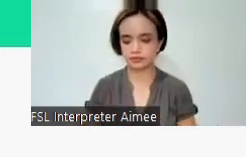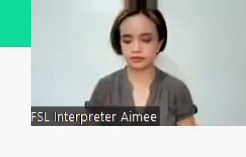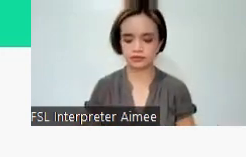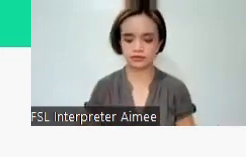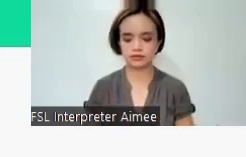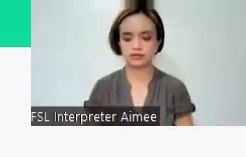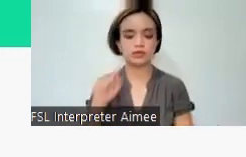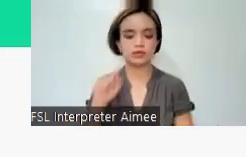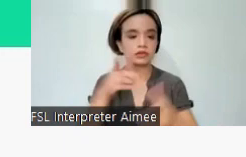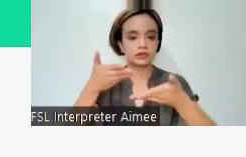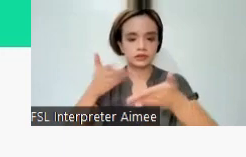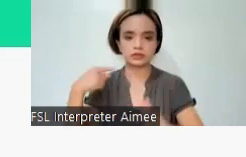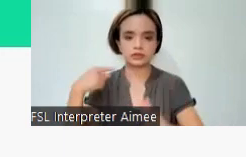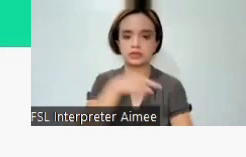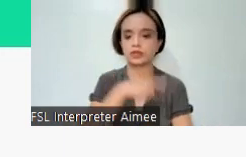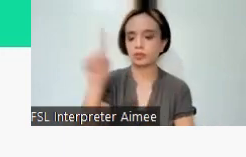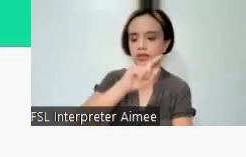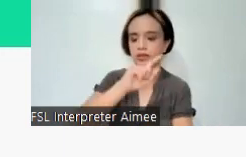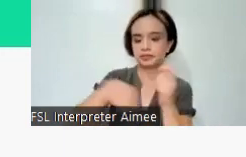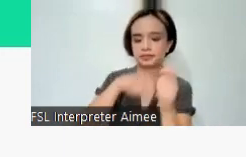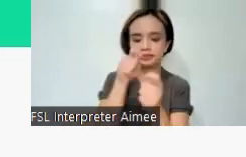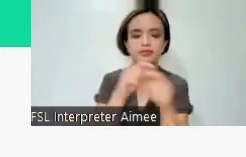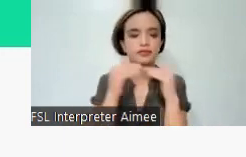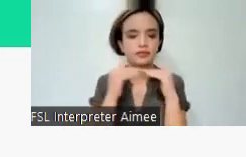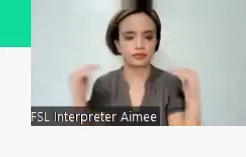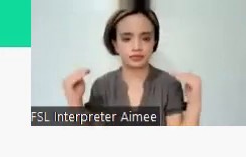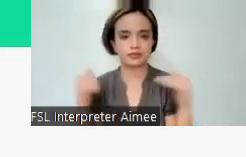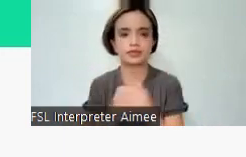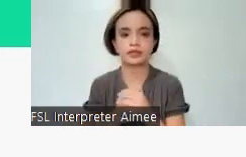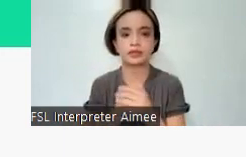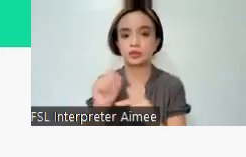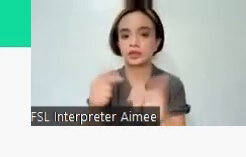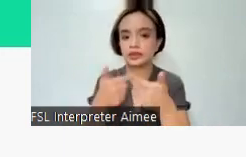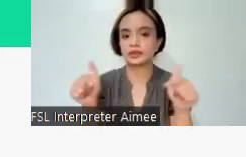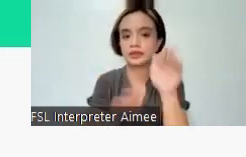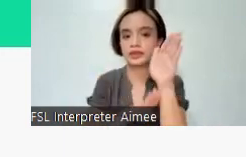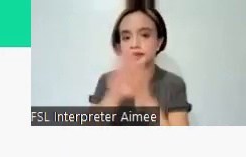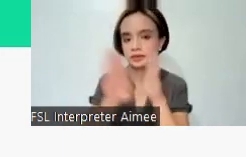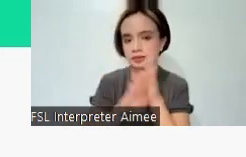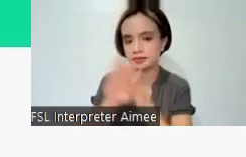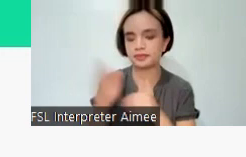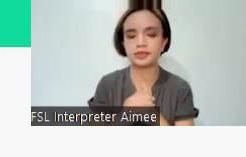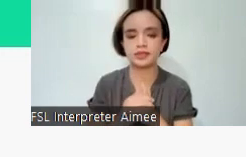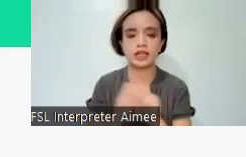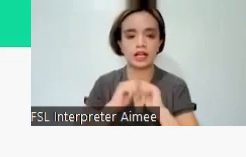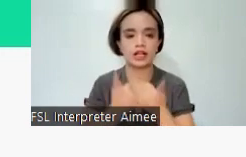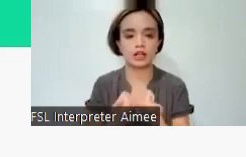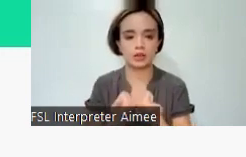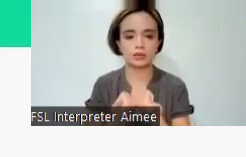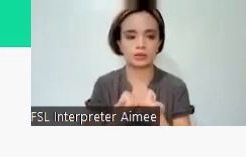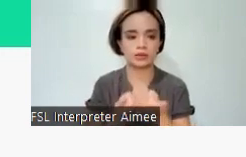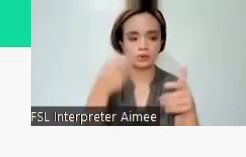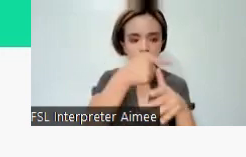allow us to identify specific stages that their language development goes through and how different